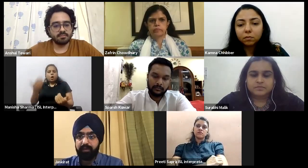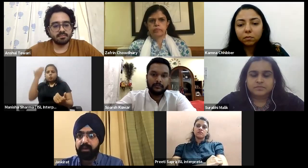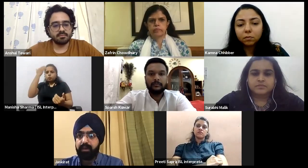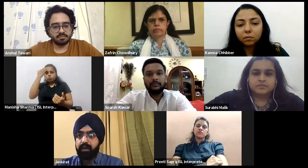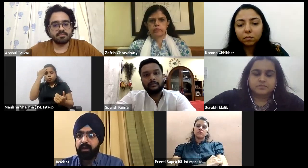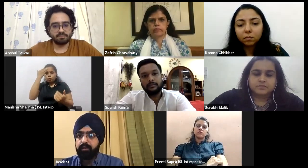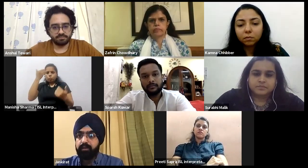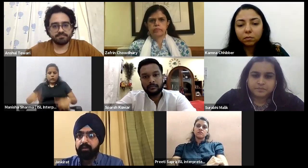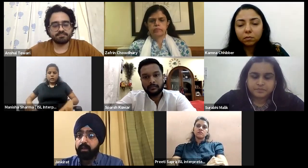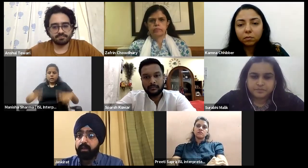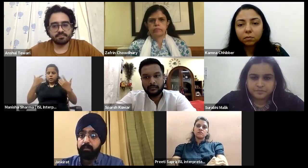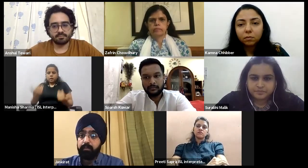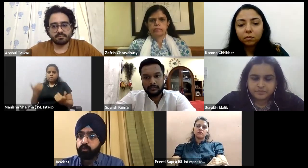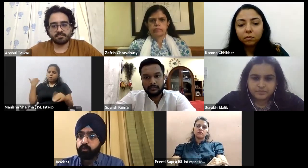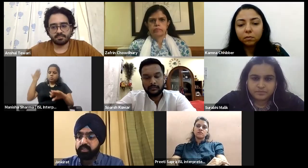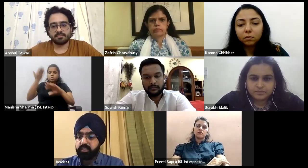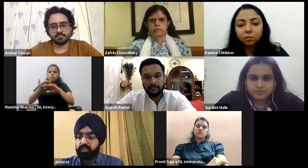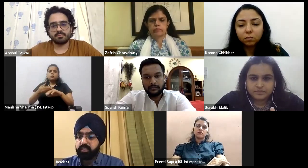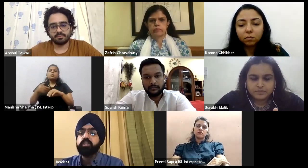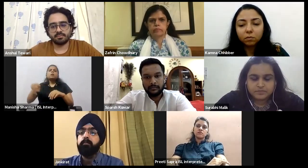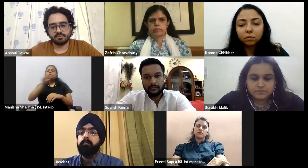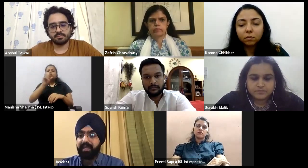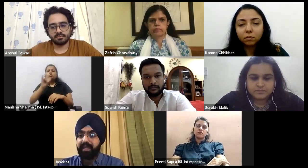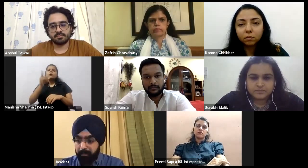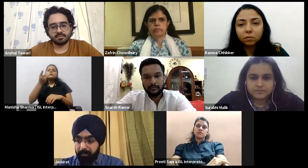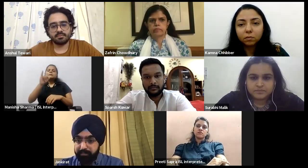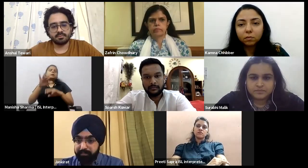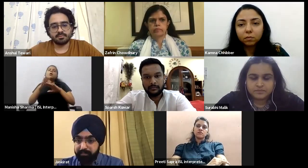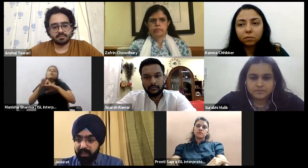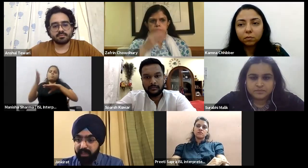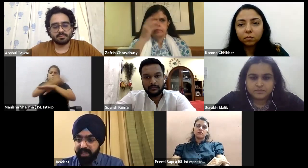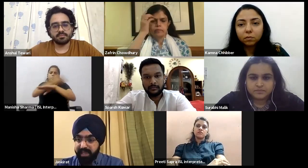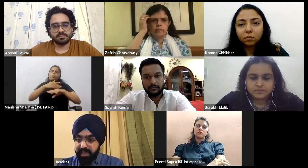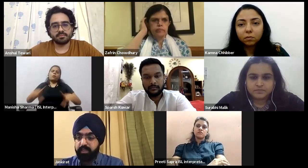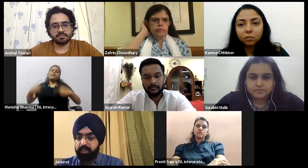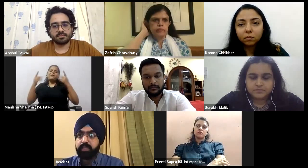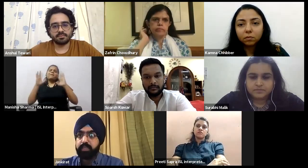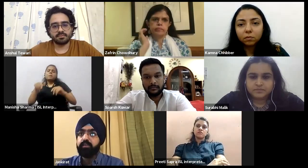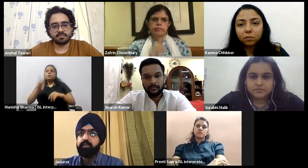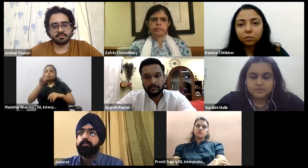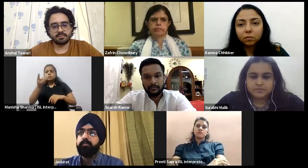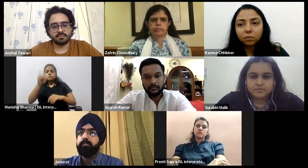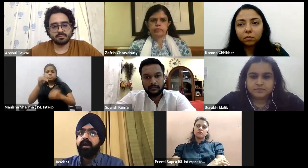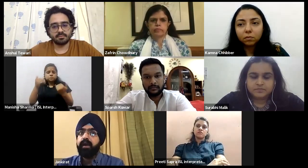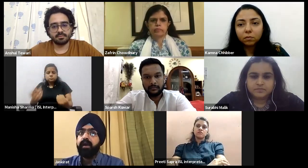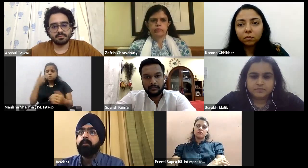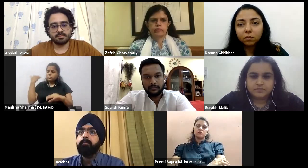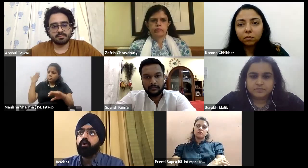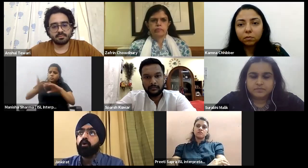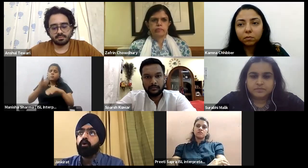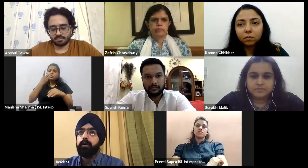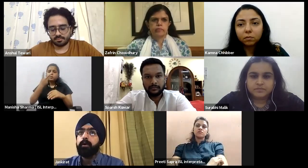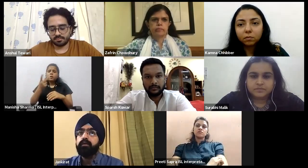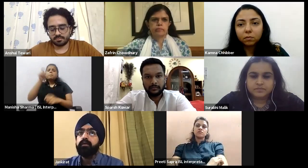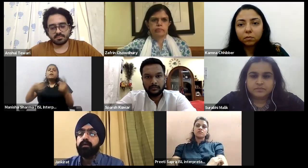in since even before 2016. It's just become more mainstream now. Things have reached a state where it's as bizarre as somebody